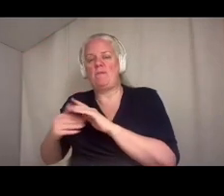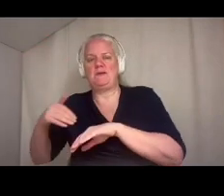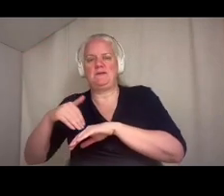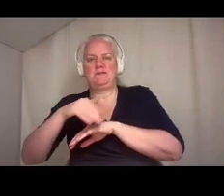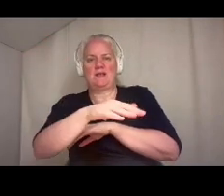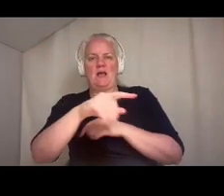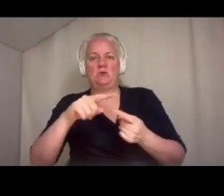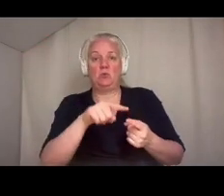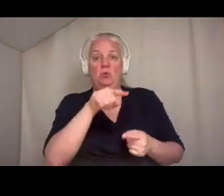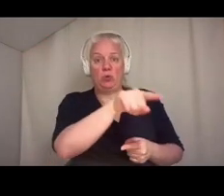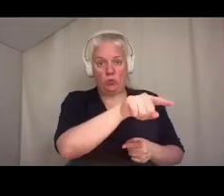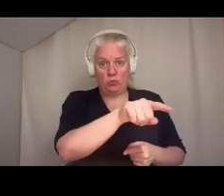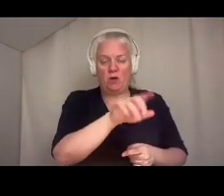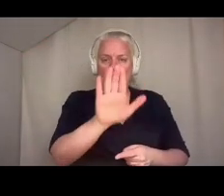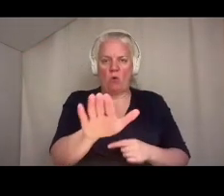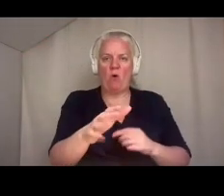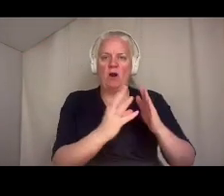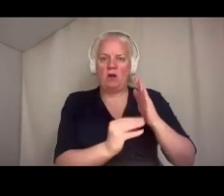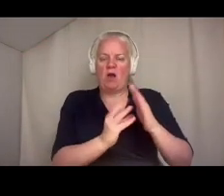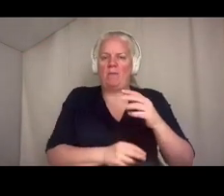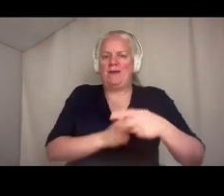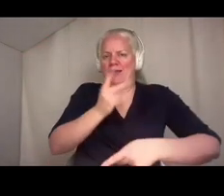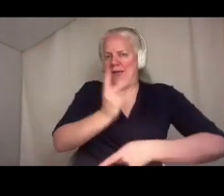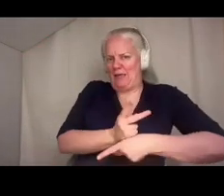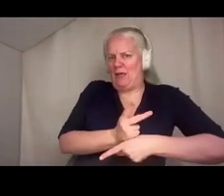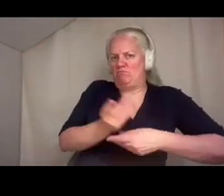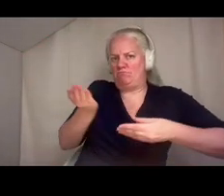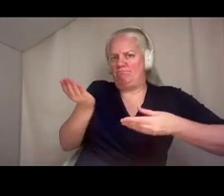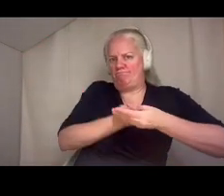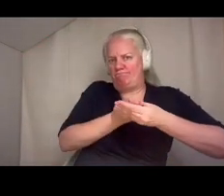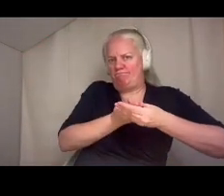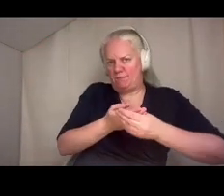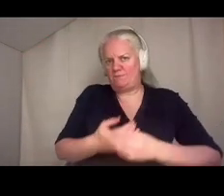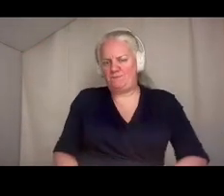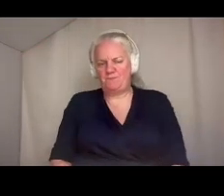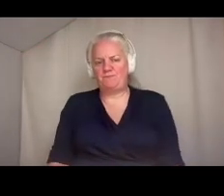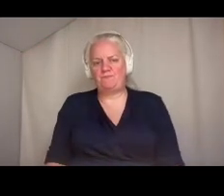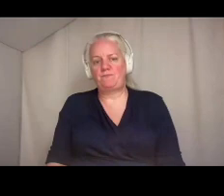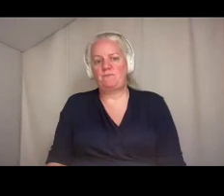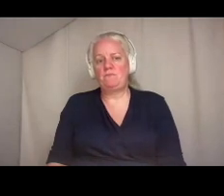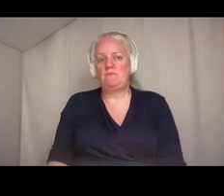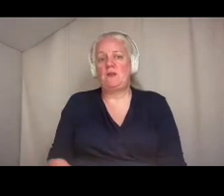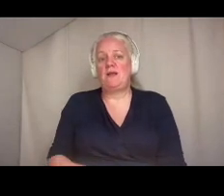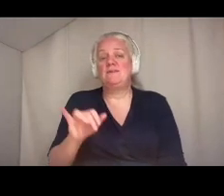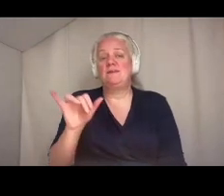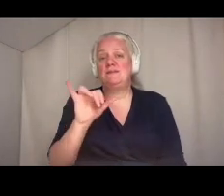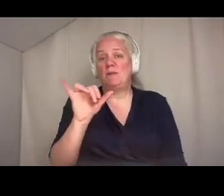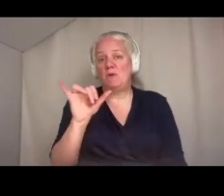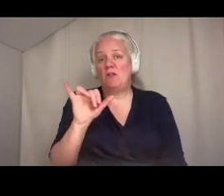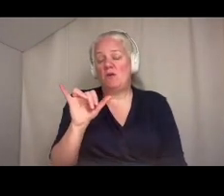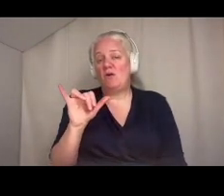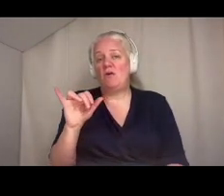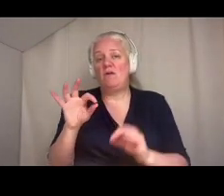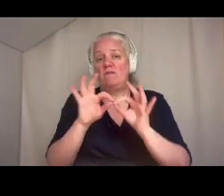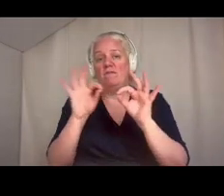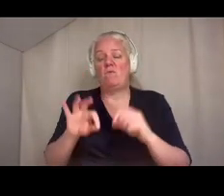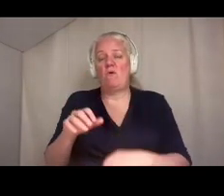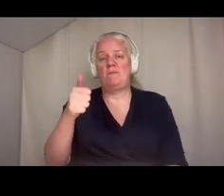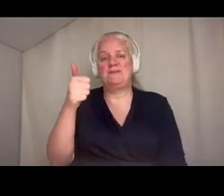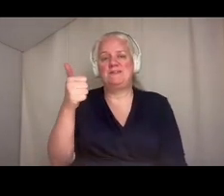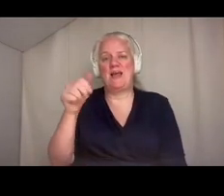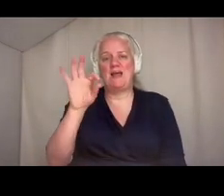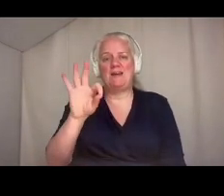your copy. So please keep that for your records. And similar for form